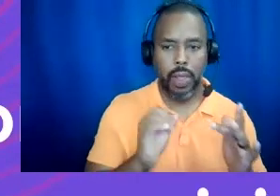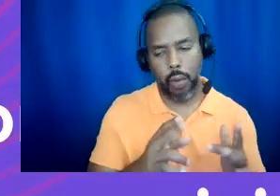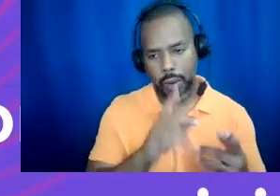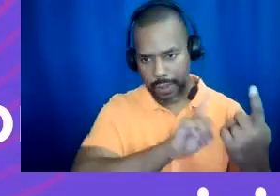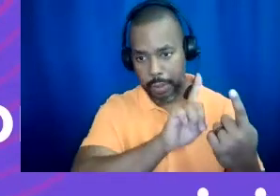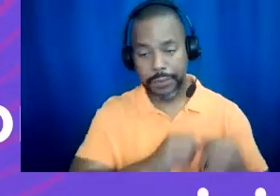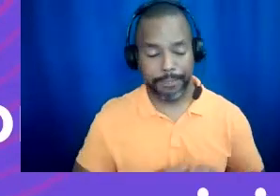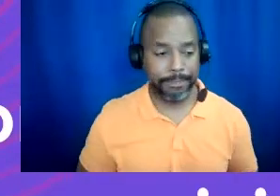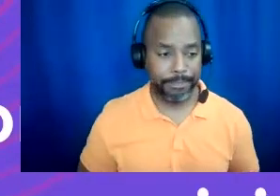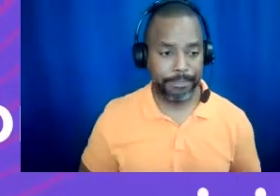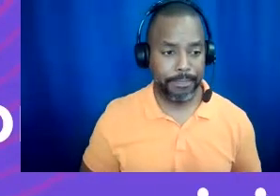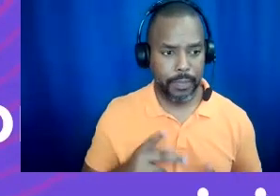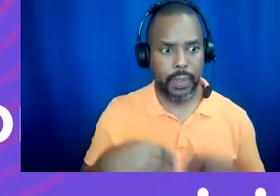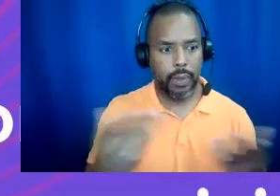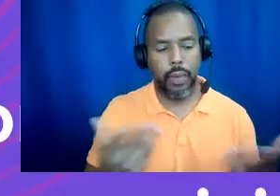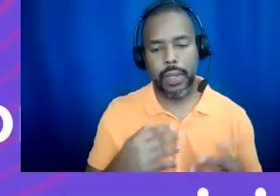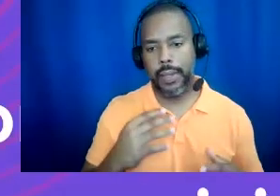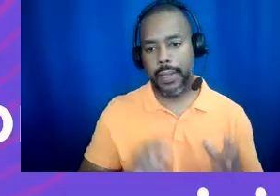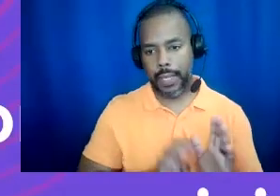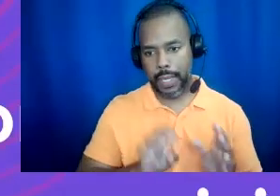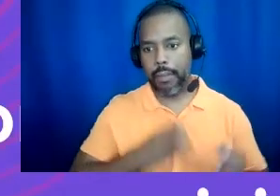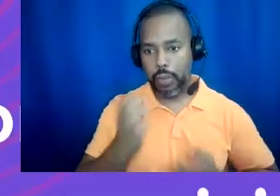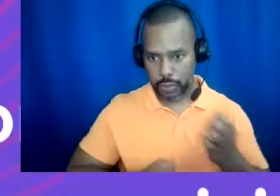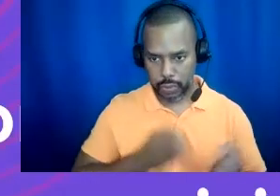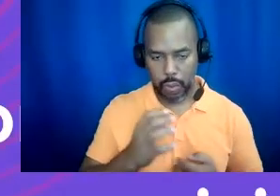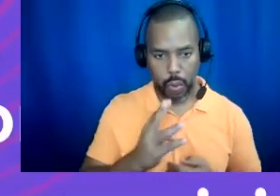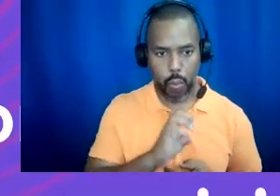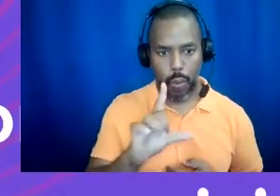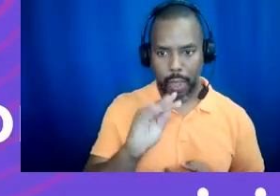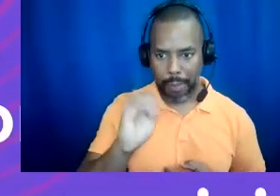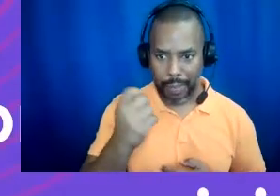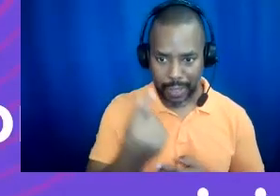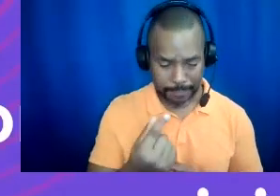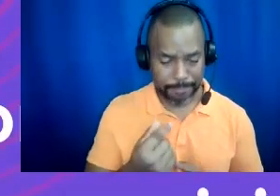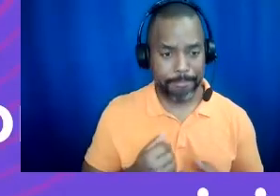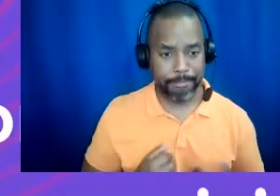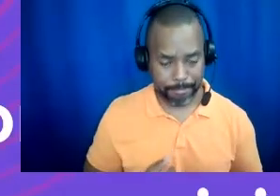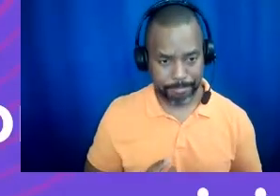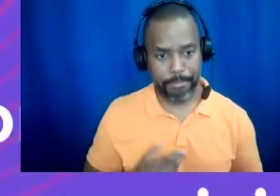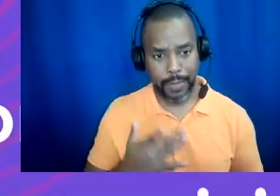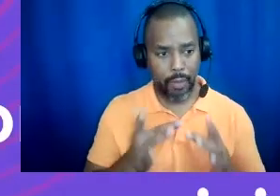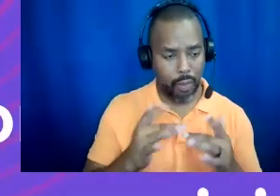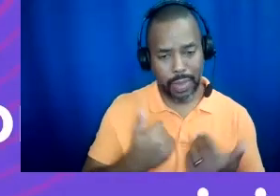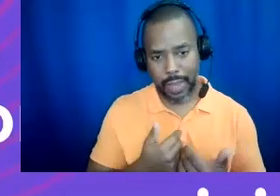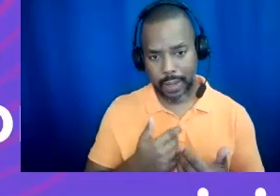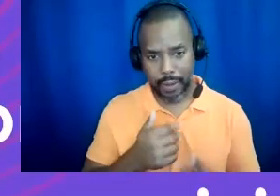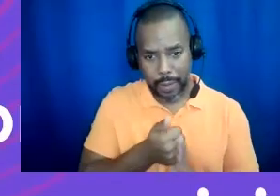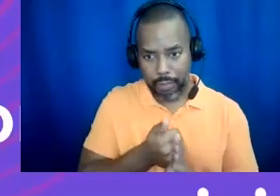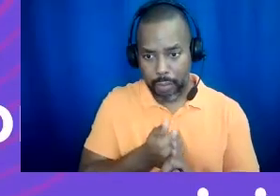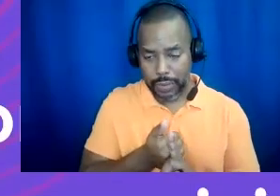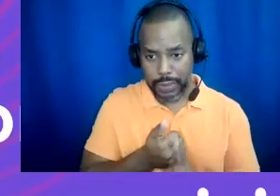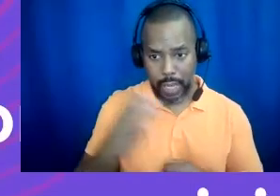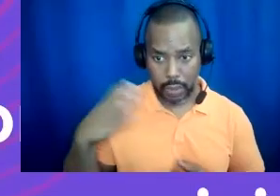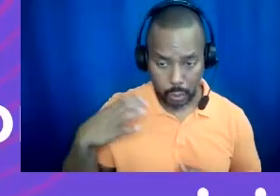EAP plan provides emotional well-being services. They have online programs, personalized coaching to help you work through your